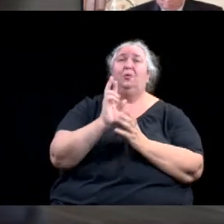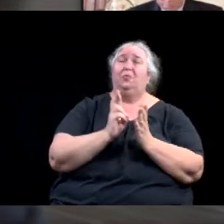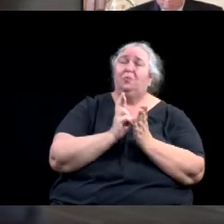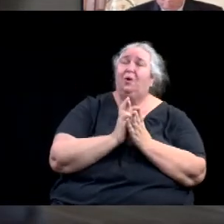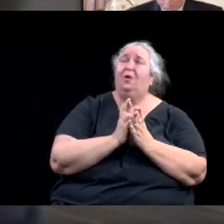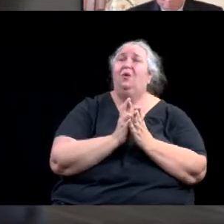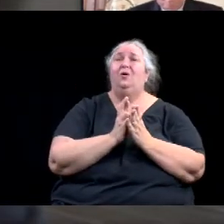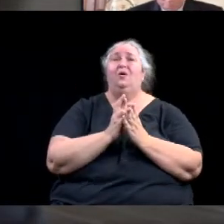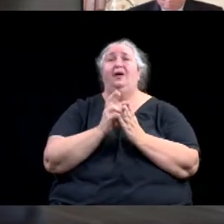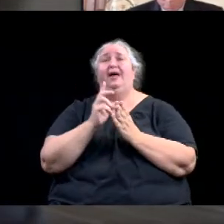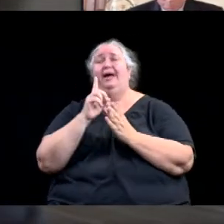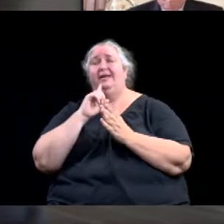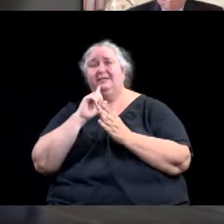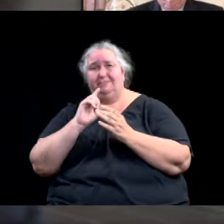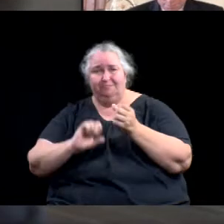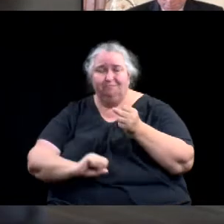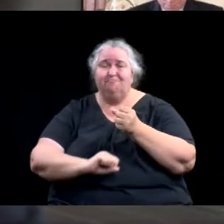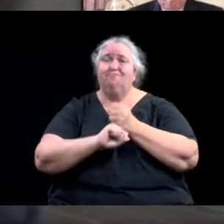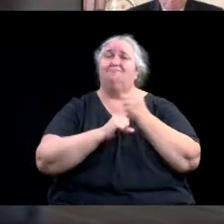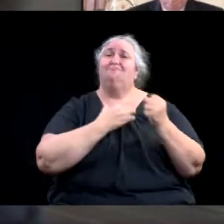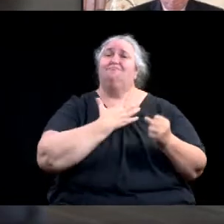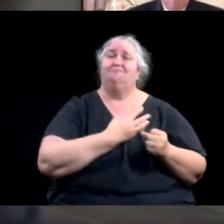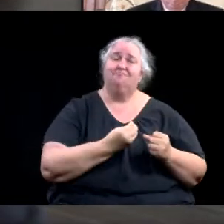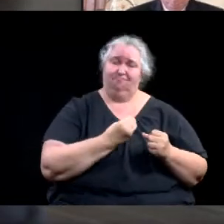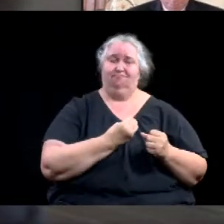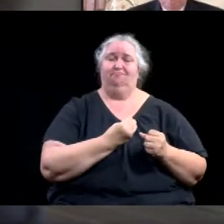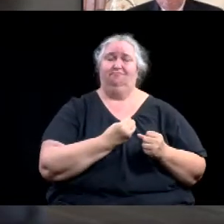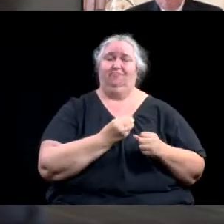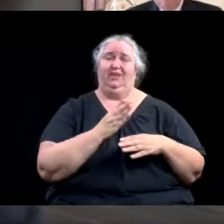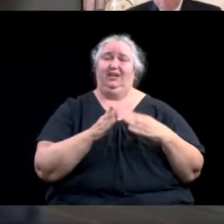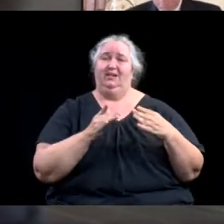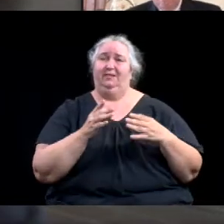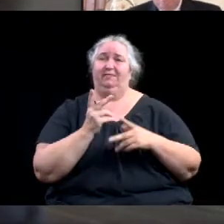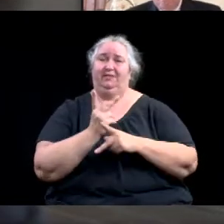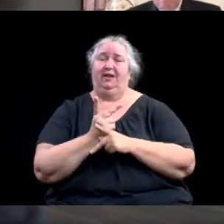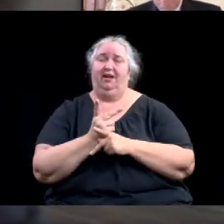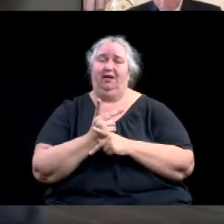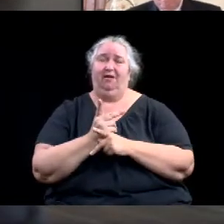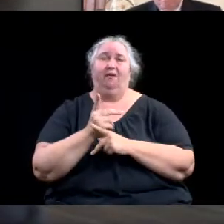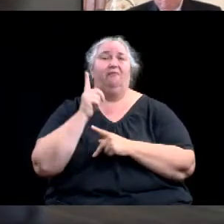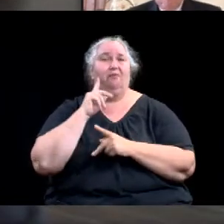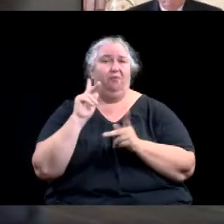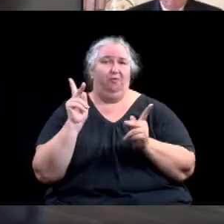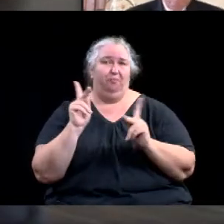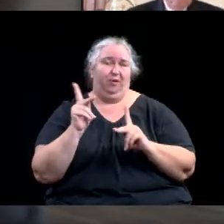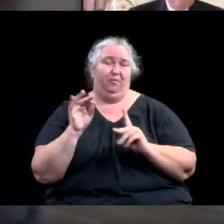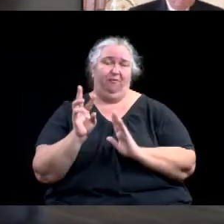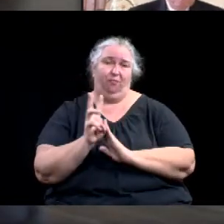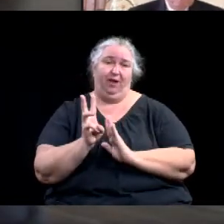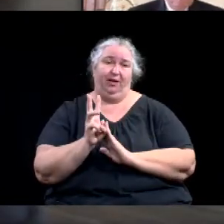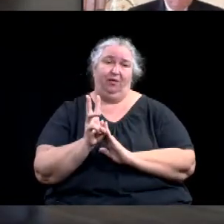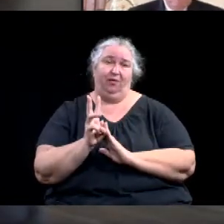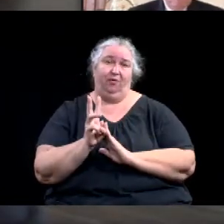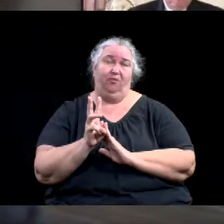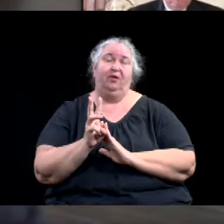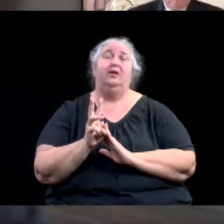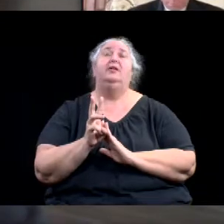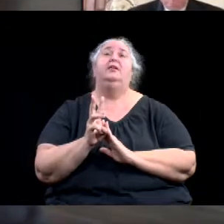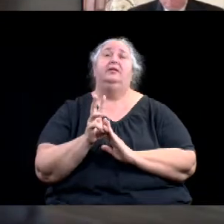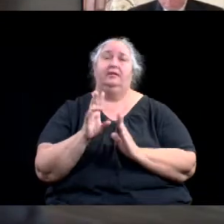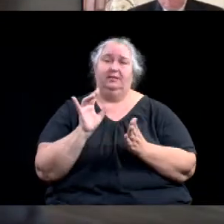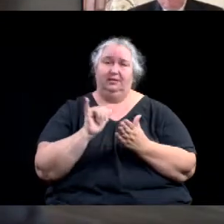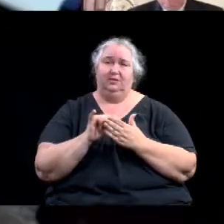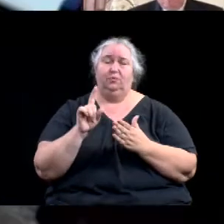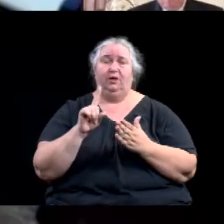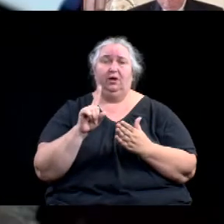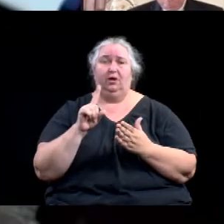testimony whereof, witness my hand in the seal of Waco this fourth day of May, AD 2021.